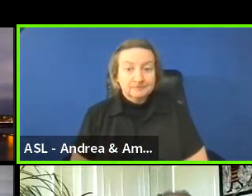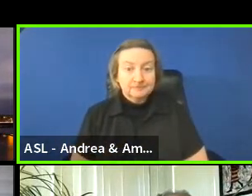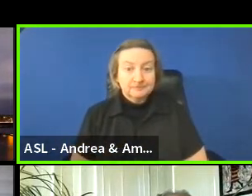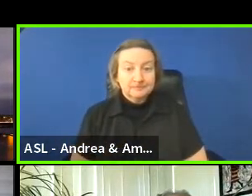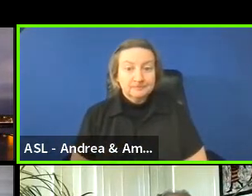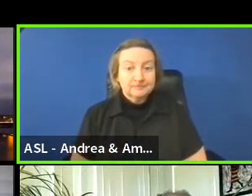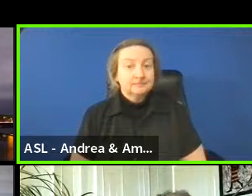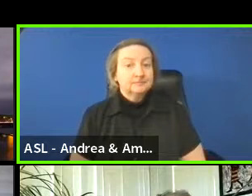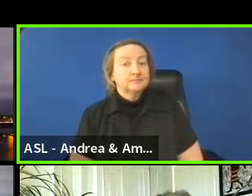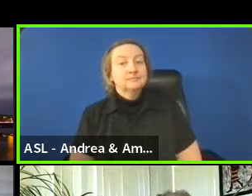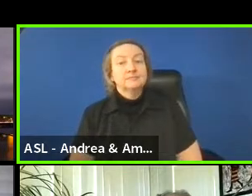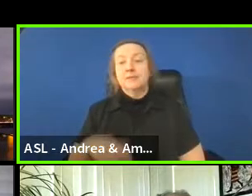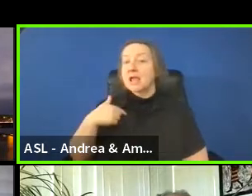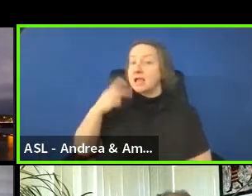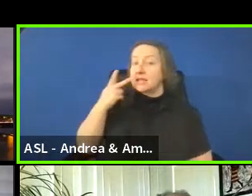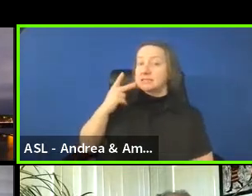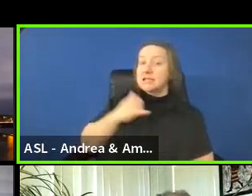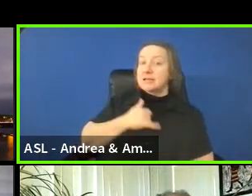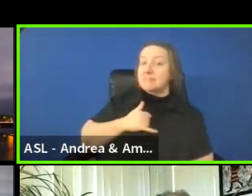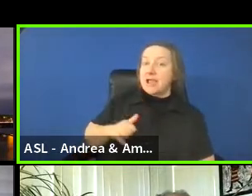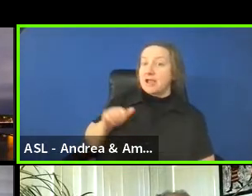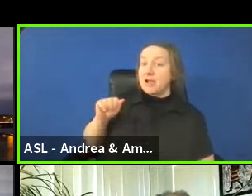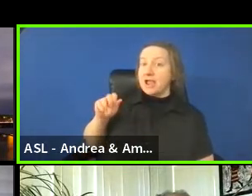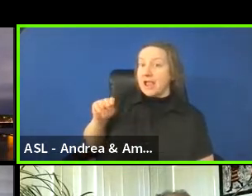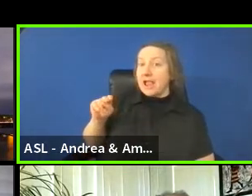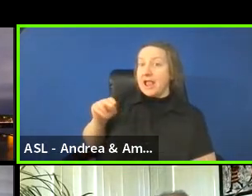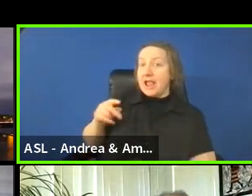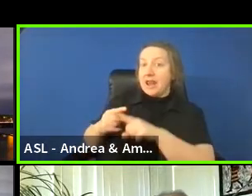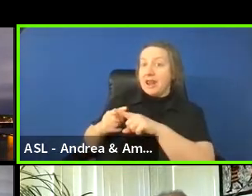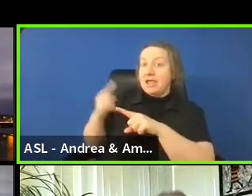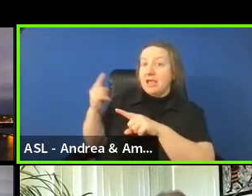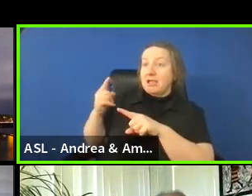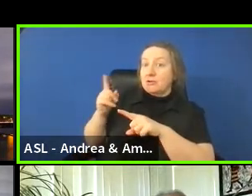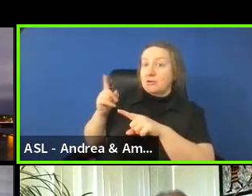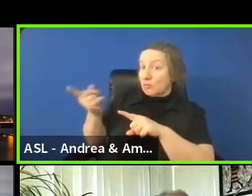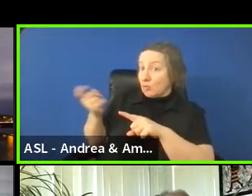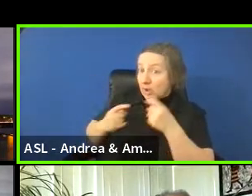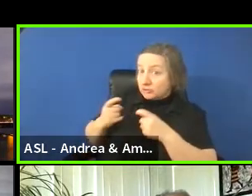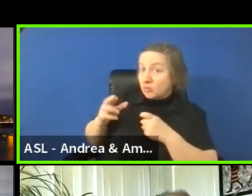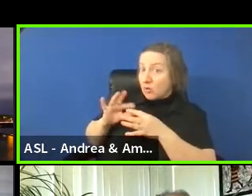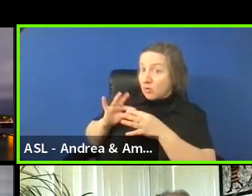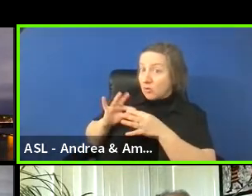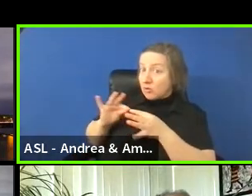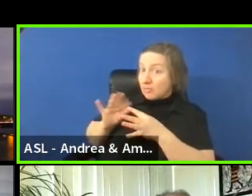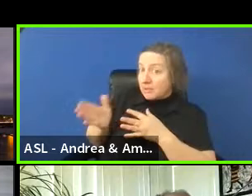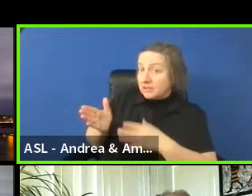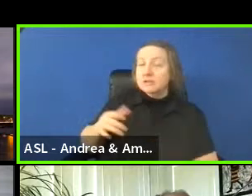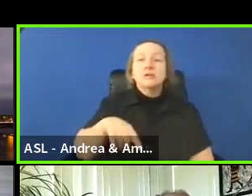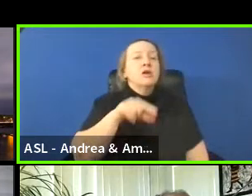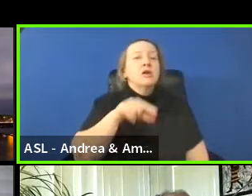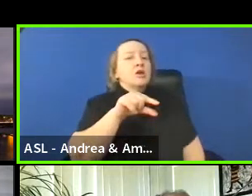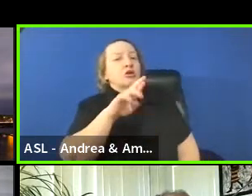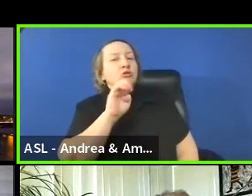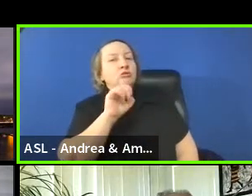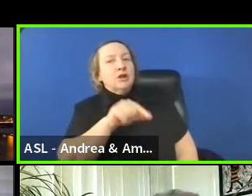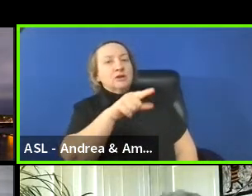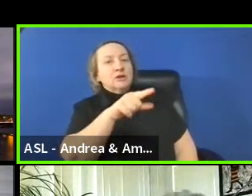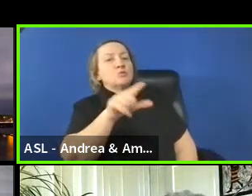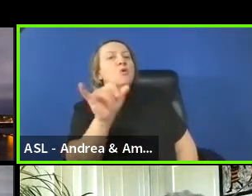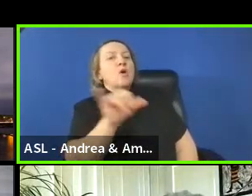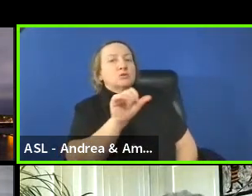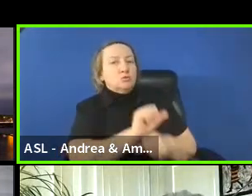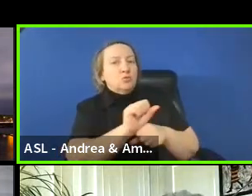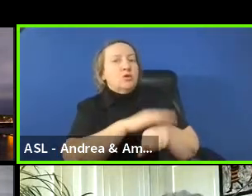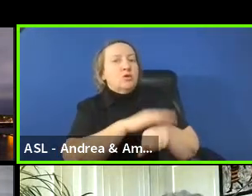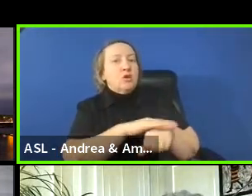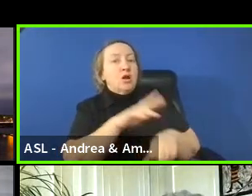I see that Mayor Ann has unmuted herself. You have a question or comment? Greg, you've also been working on some